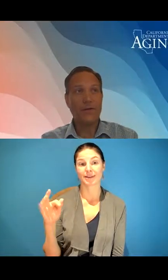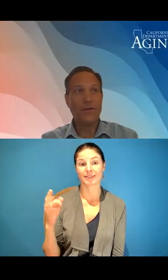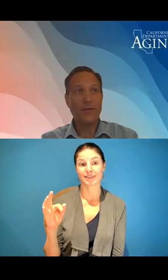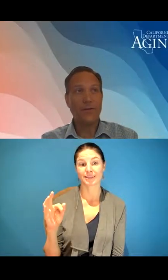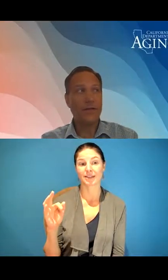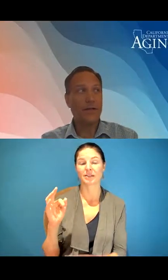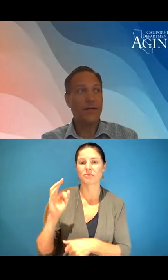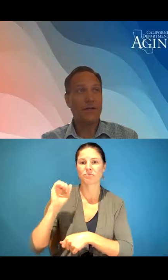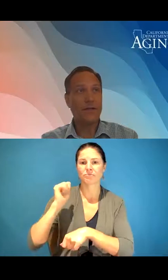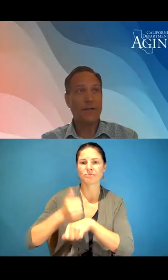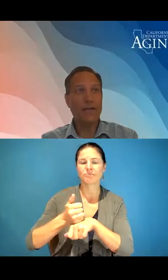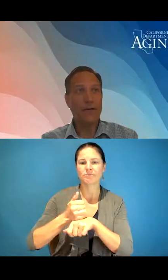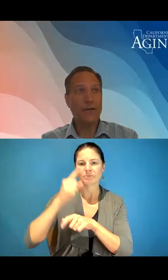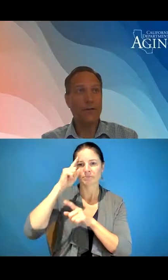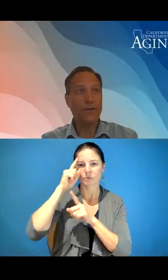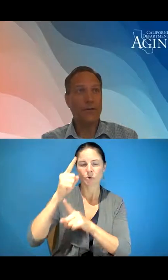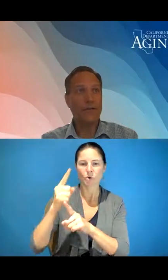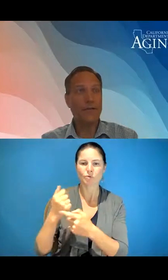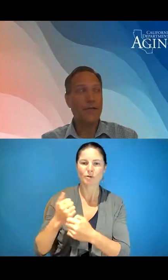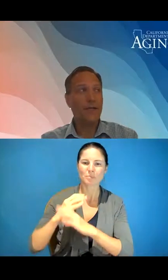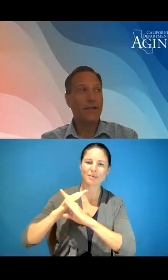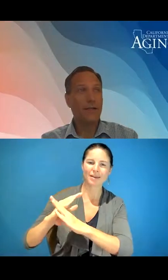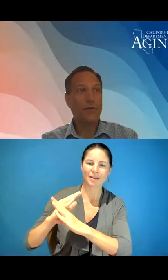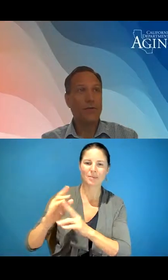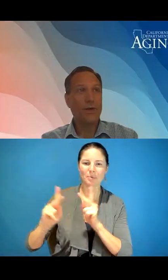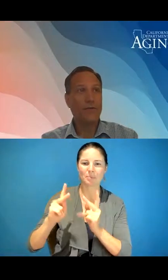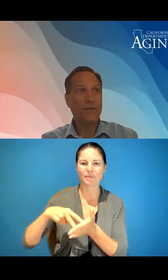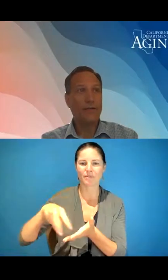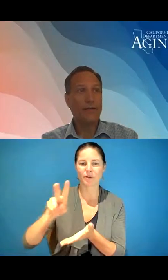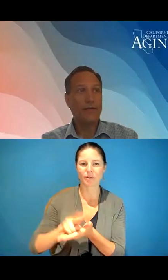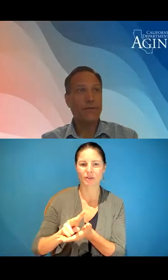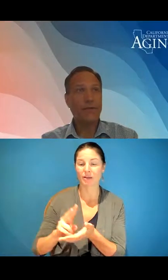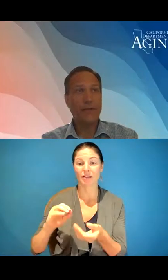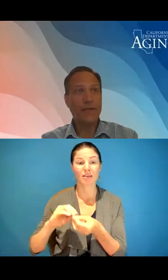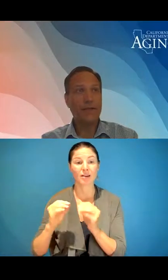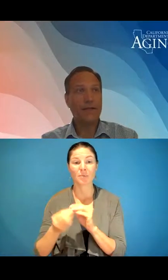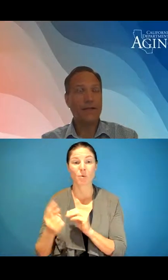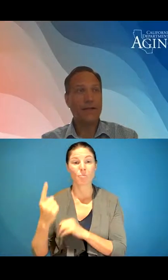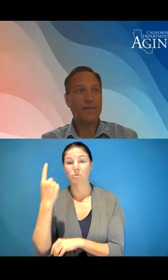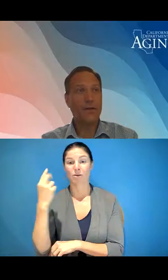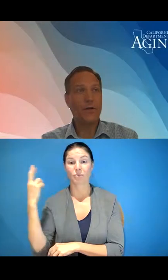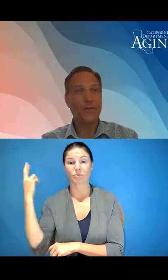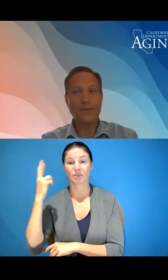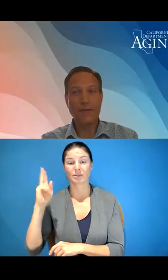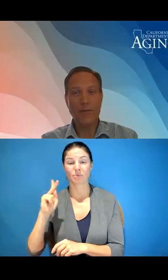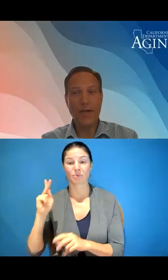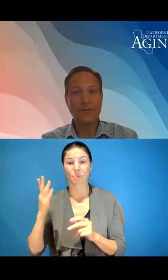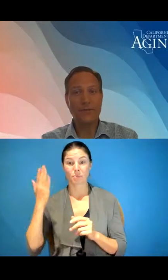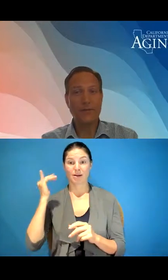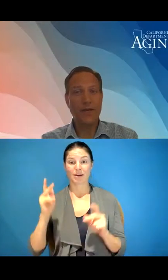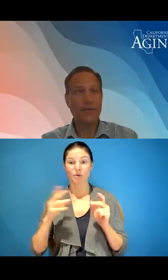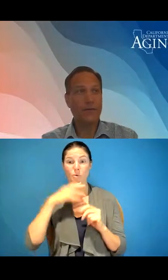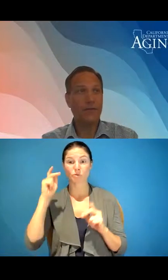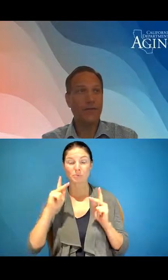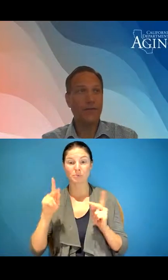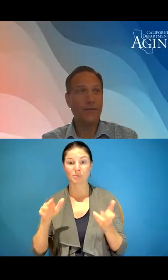know, falls are the leading cause of death among older adults. So whatever we can do to mitigate falls and be proactive